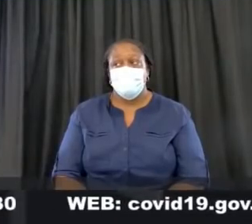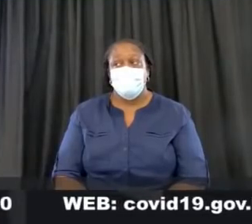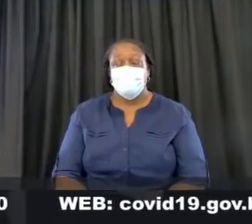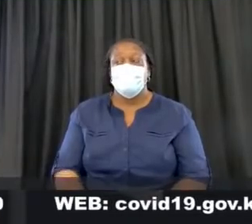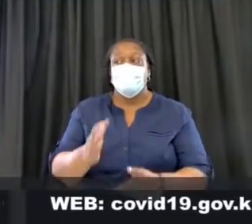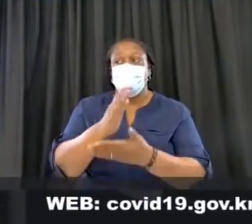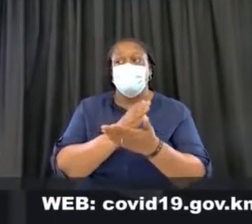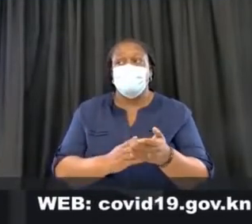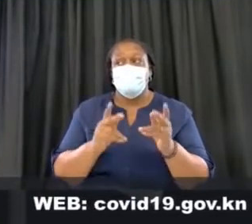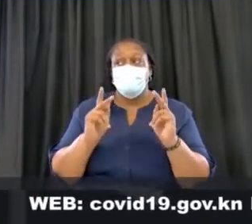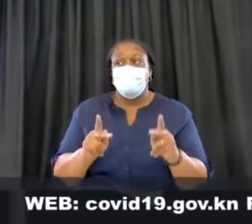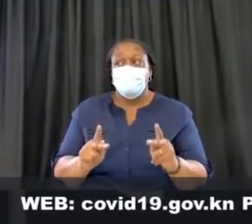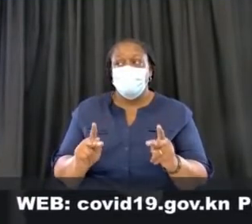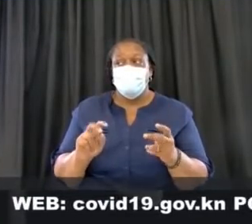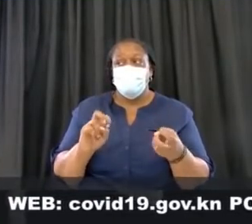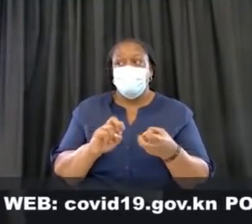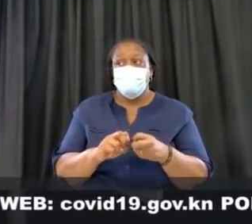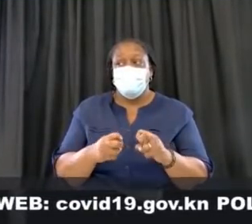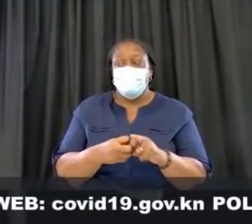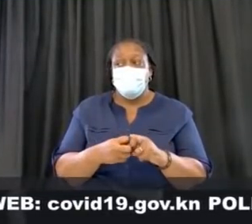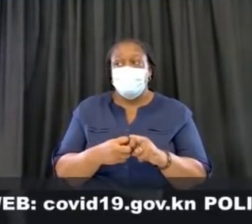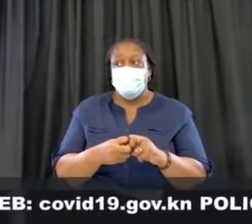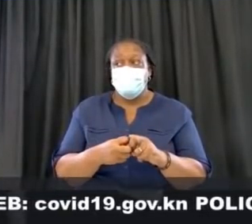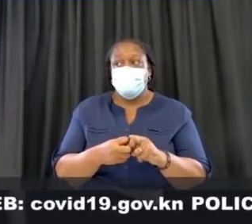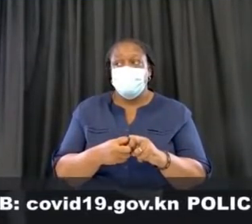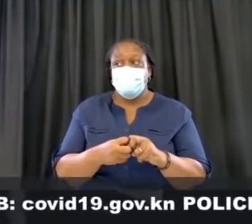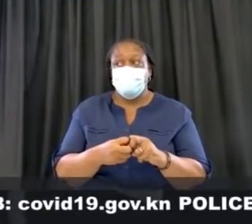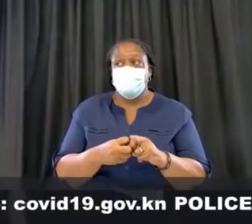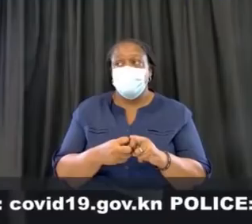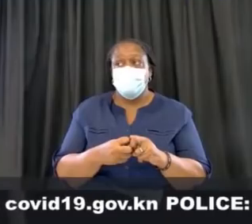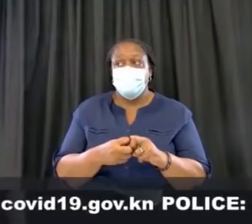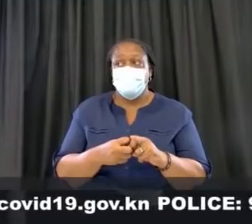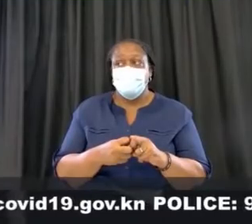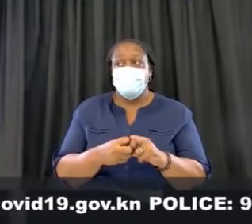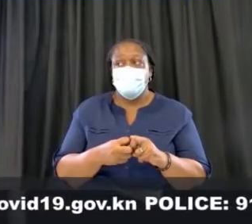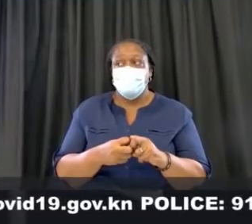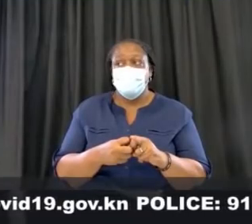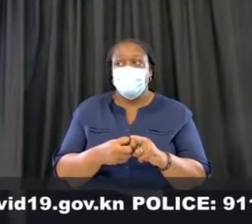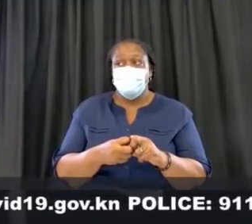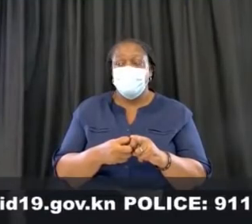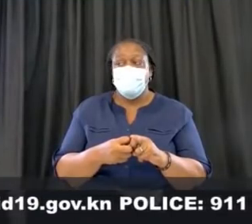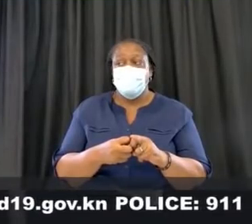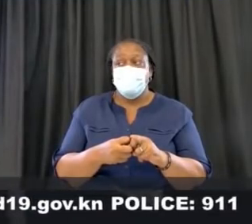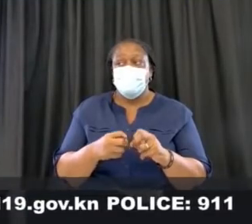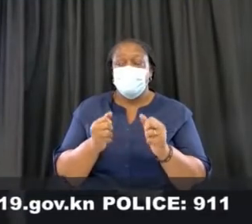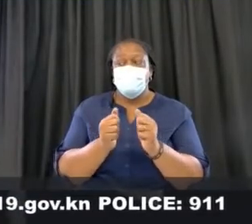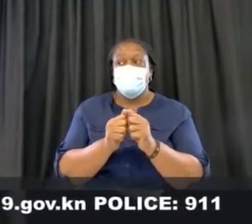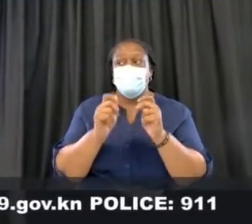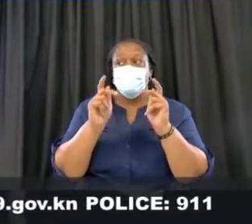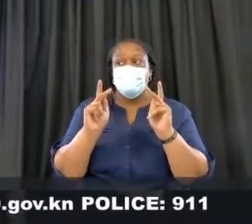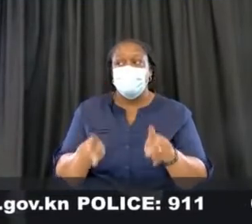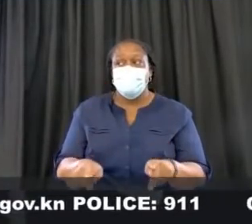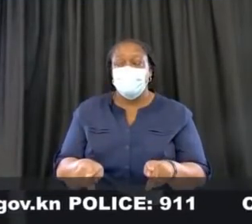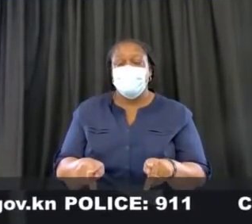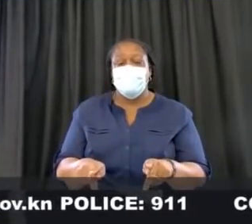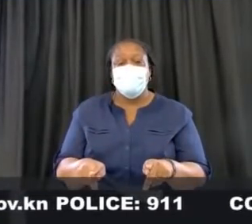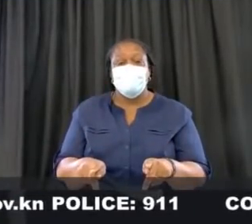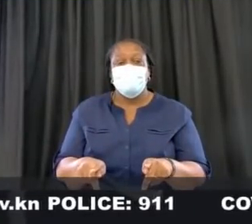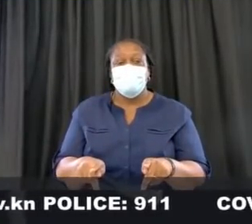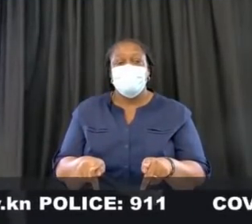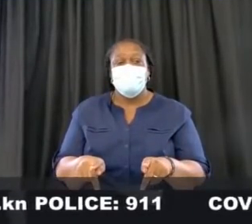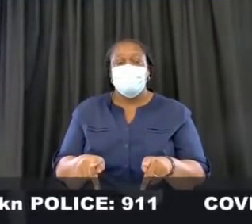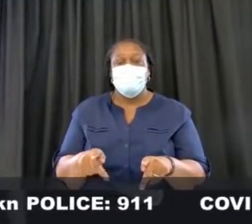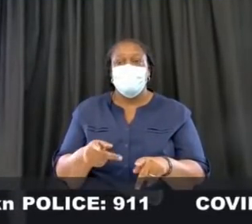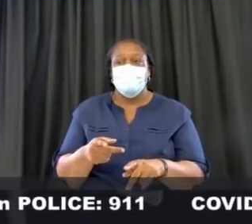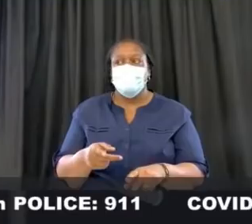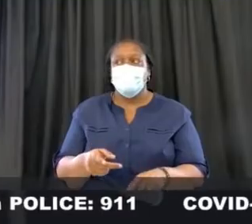expressed concern of public officials interacting with members of the public without wearing face